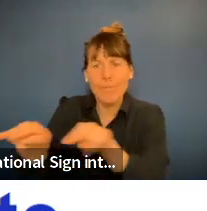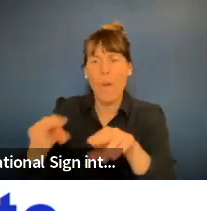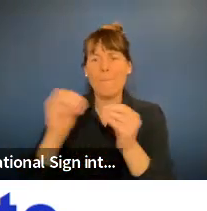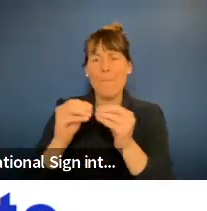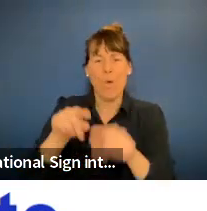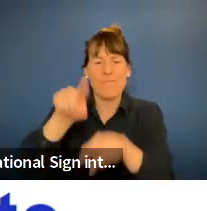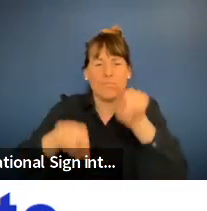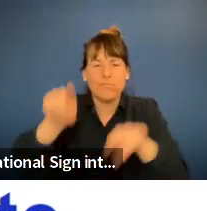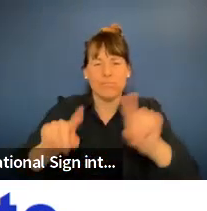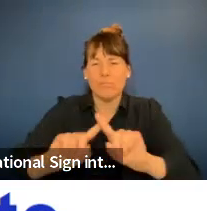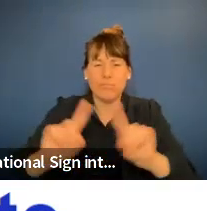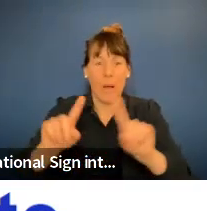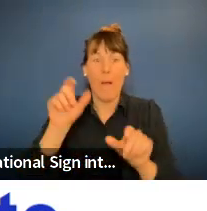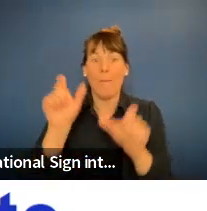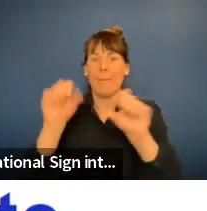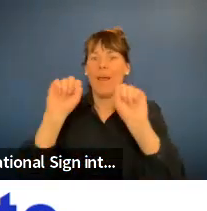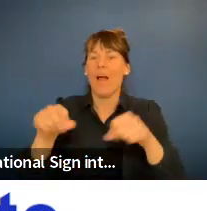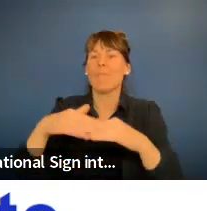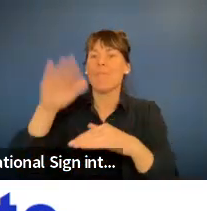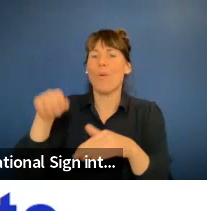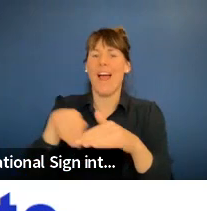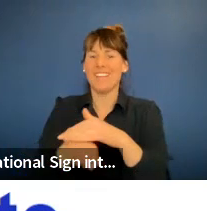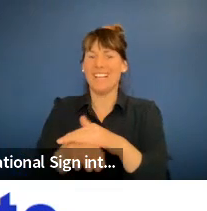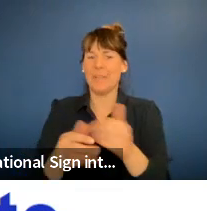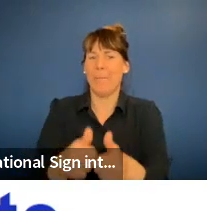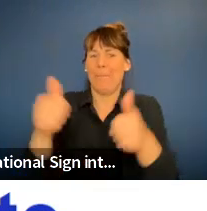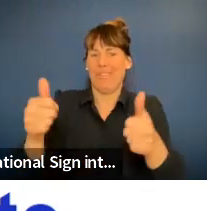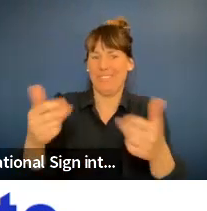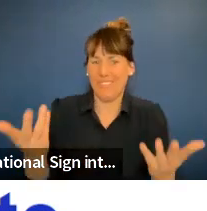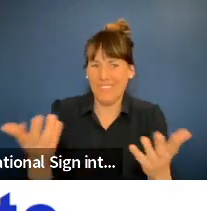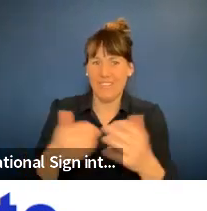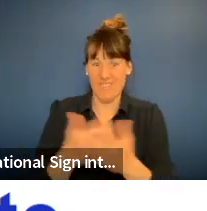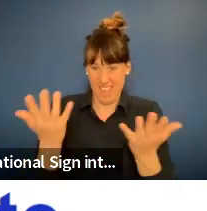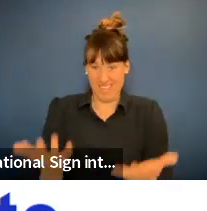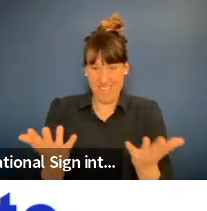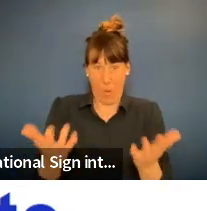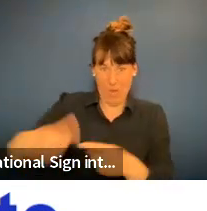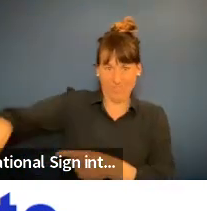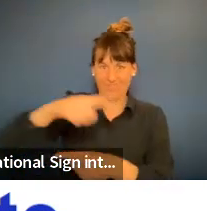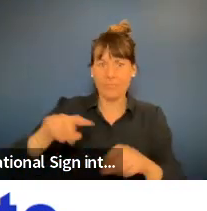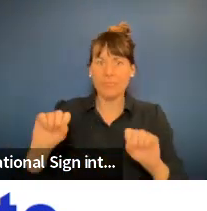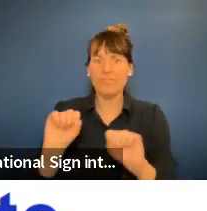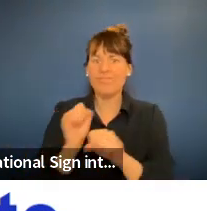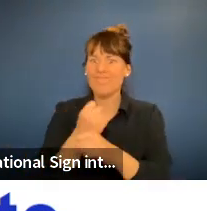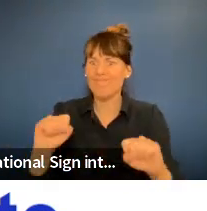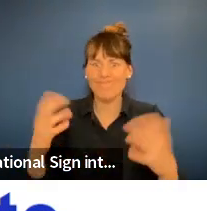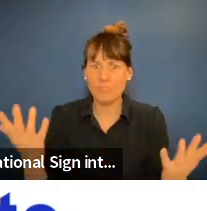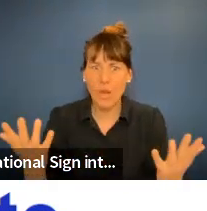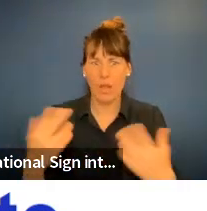many rounds of a disability allowance in order to be able to meet a cost of, for example, an accident or a